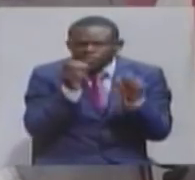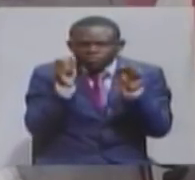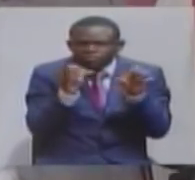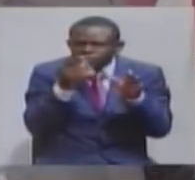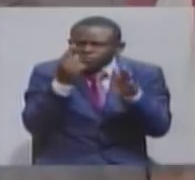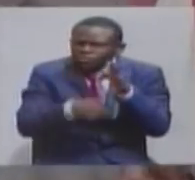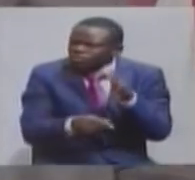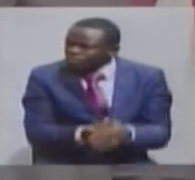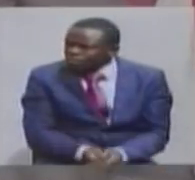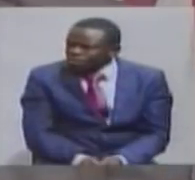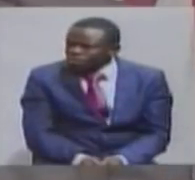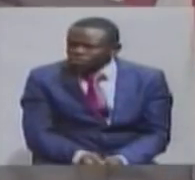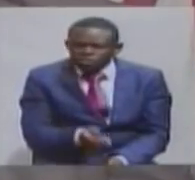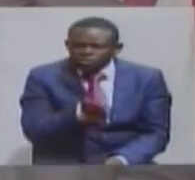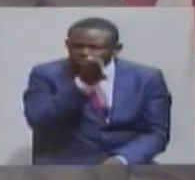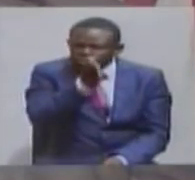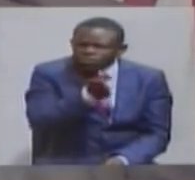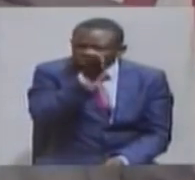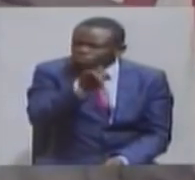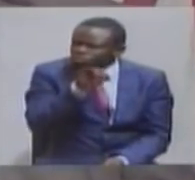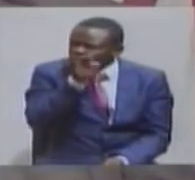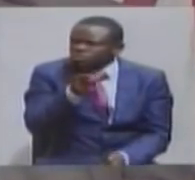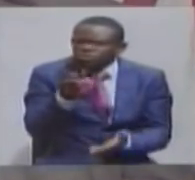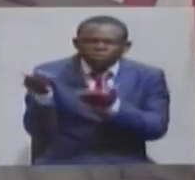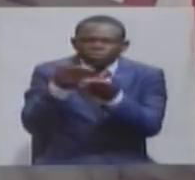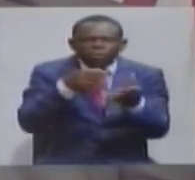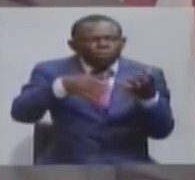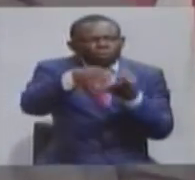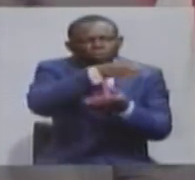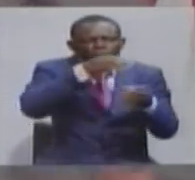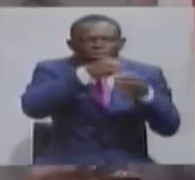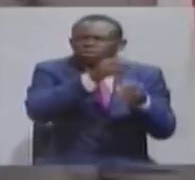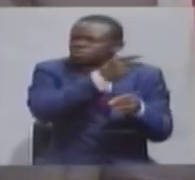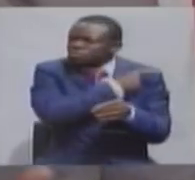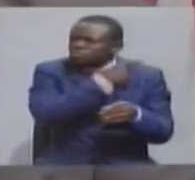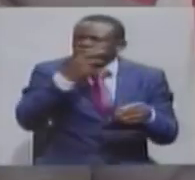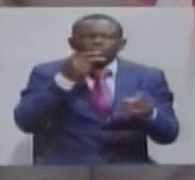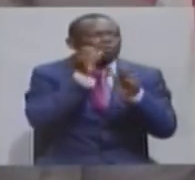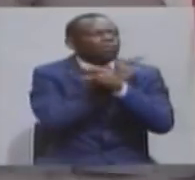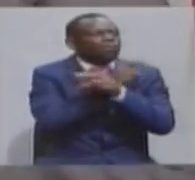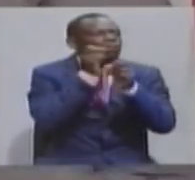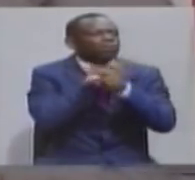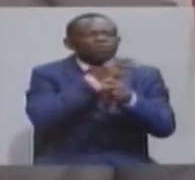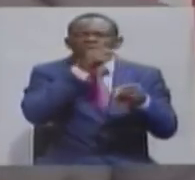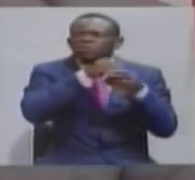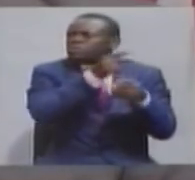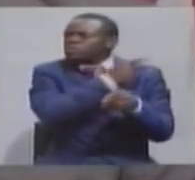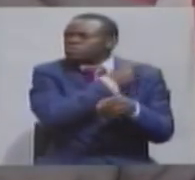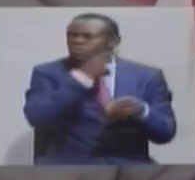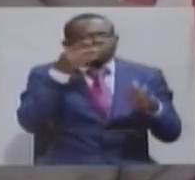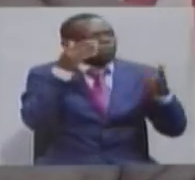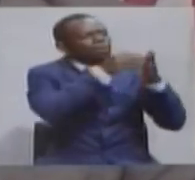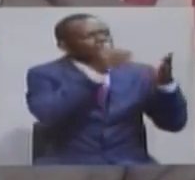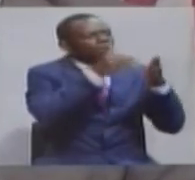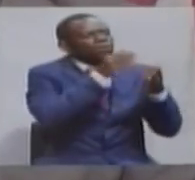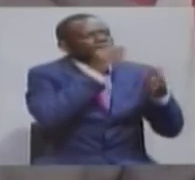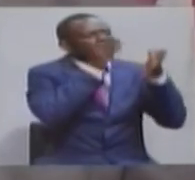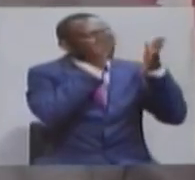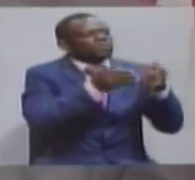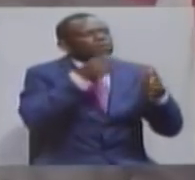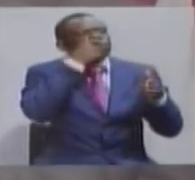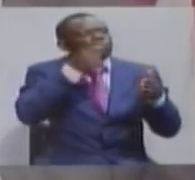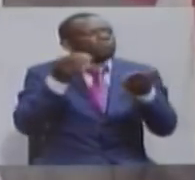calling for trouble in Parliament, what did you expect? They were literally saying, bring that document as it is. The public